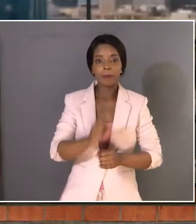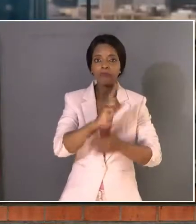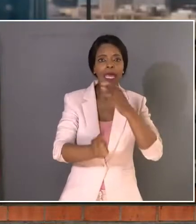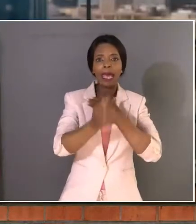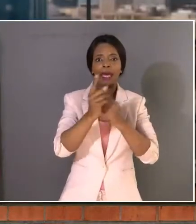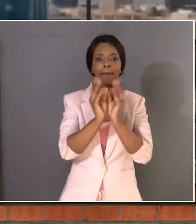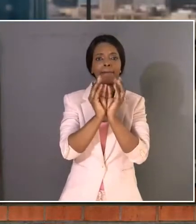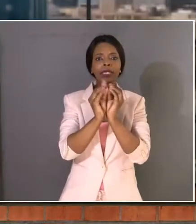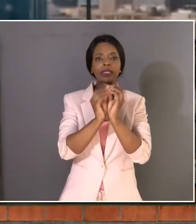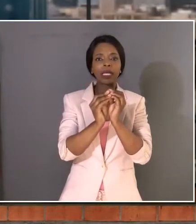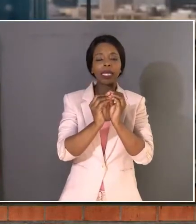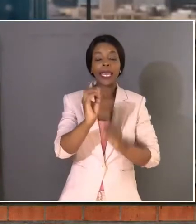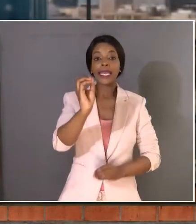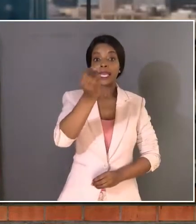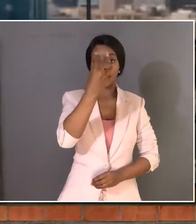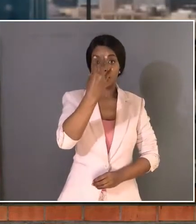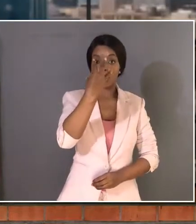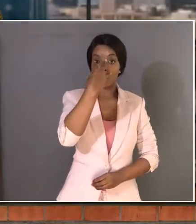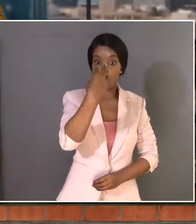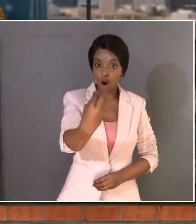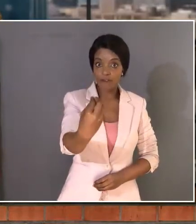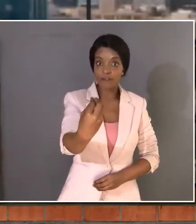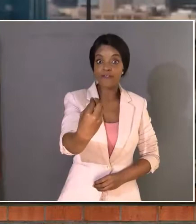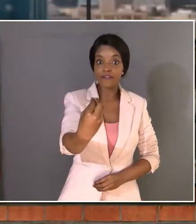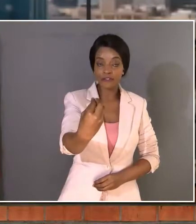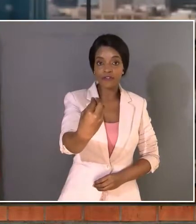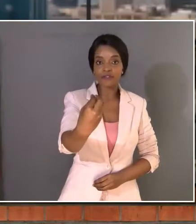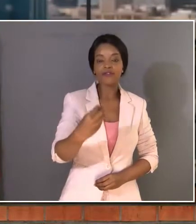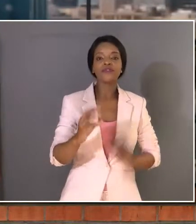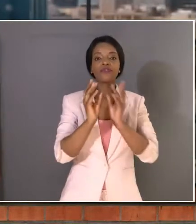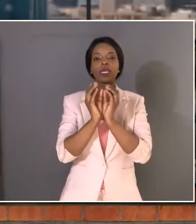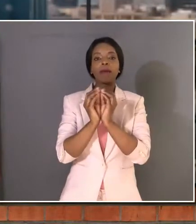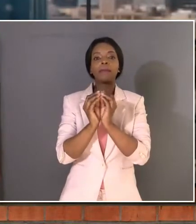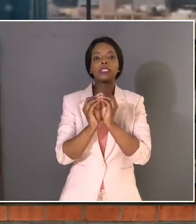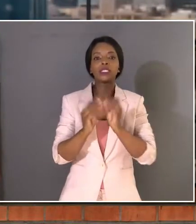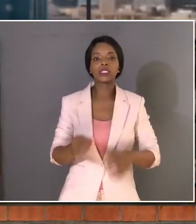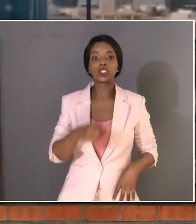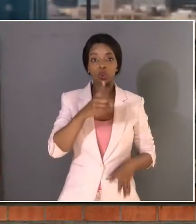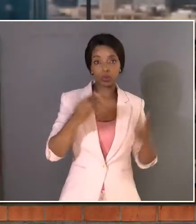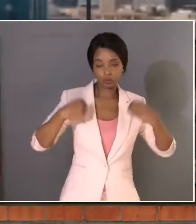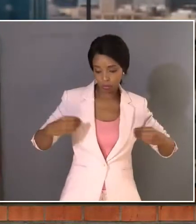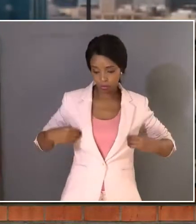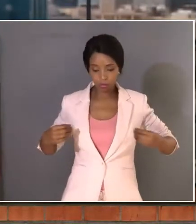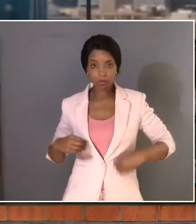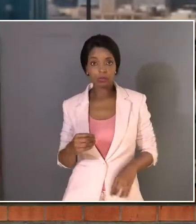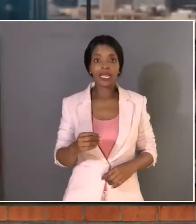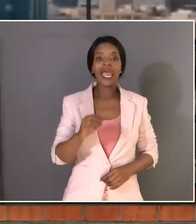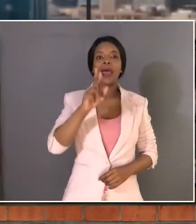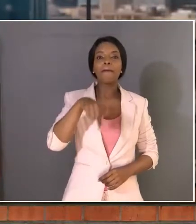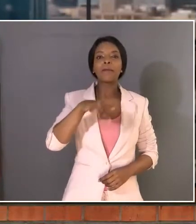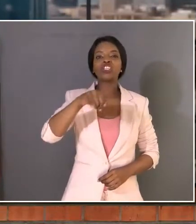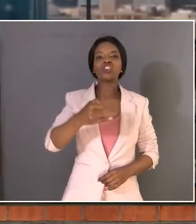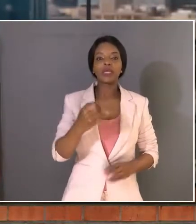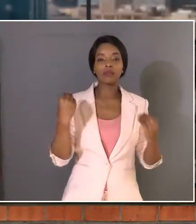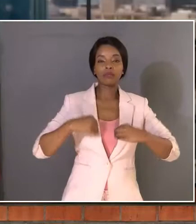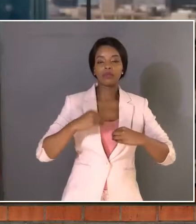was turned off? Was it one, attending meetings in my pajamas? Two, doing a workout during a